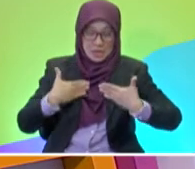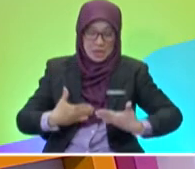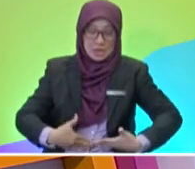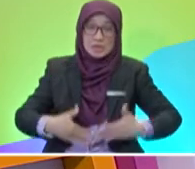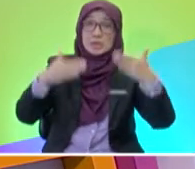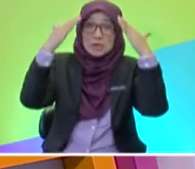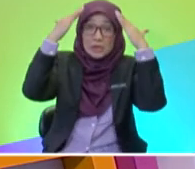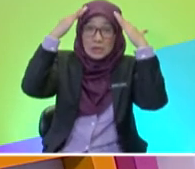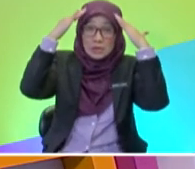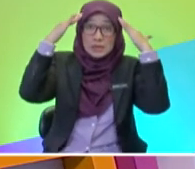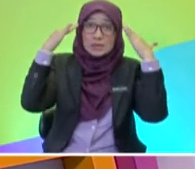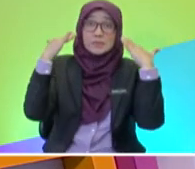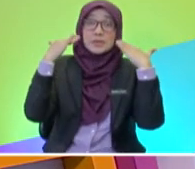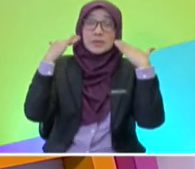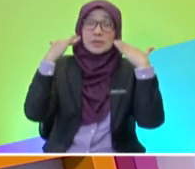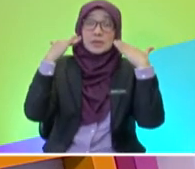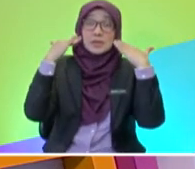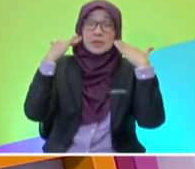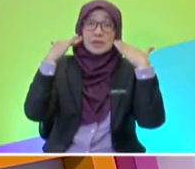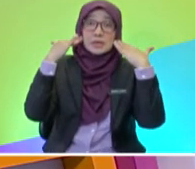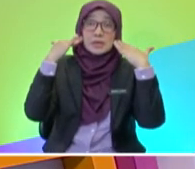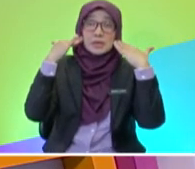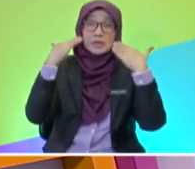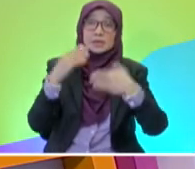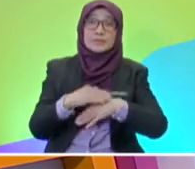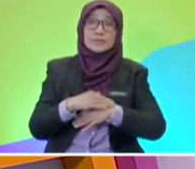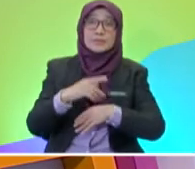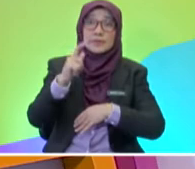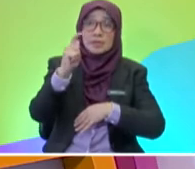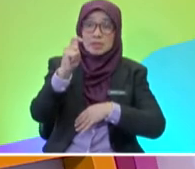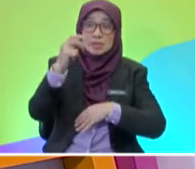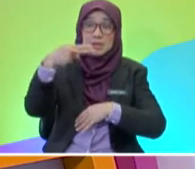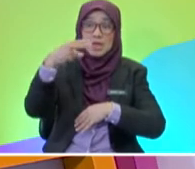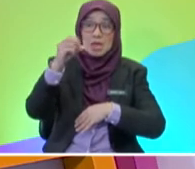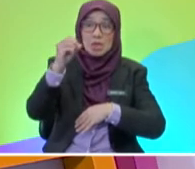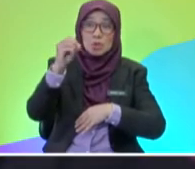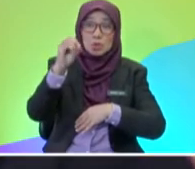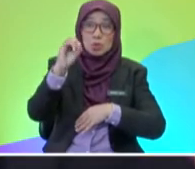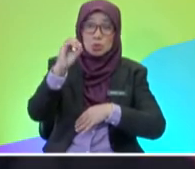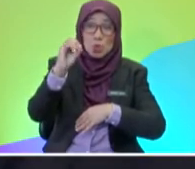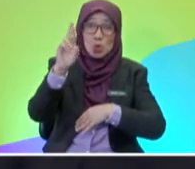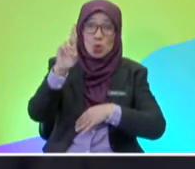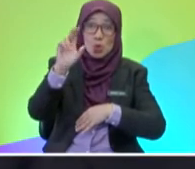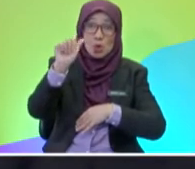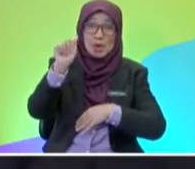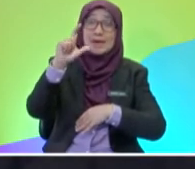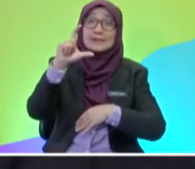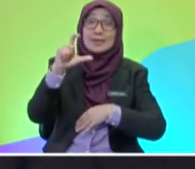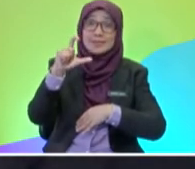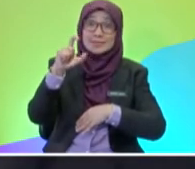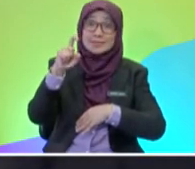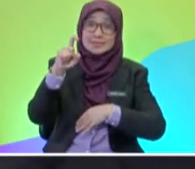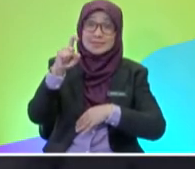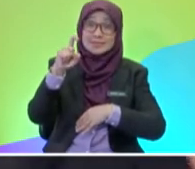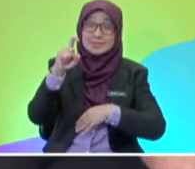head. This is the head. The second segment is the thorax. It